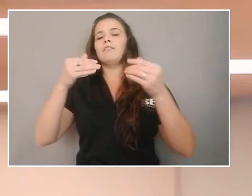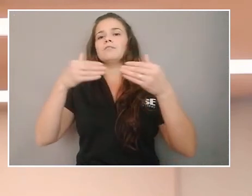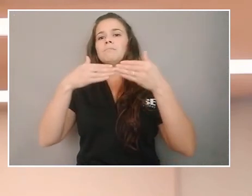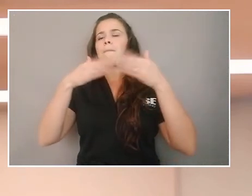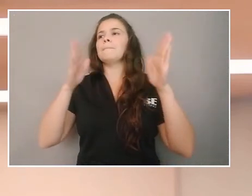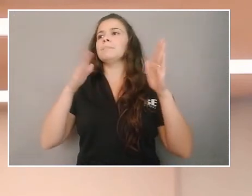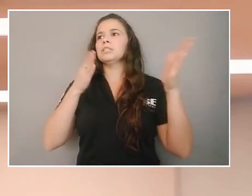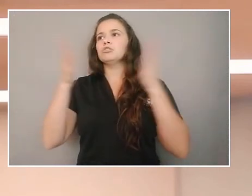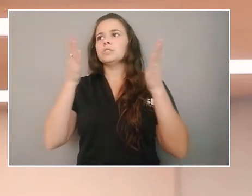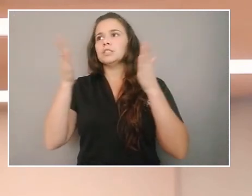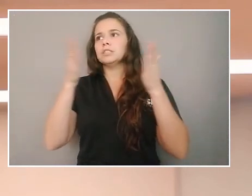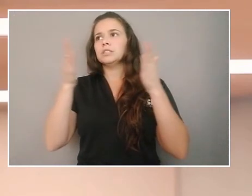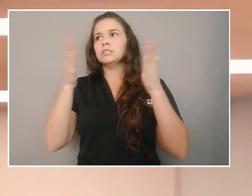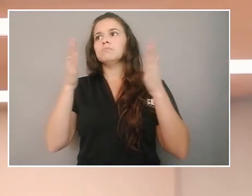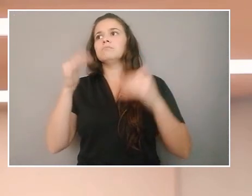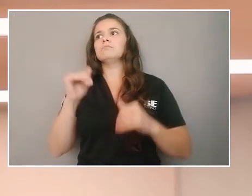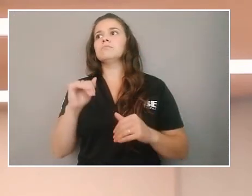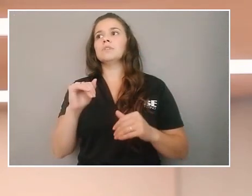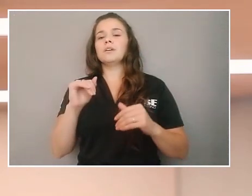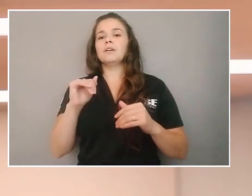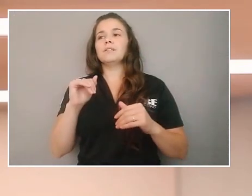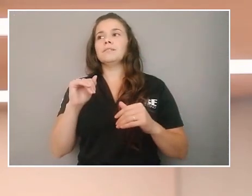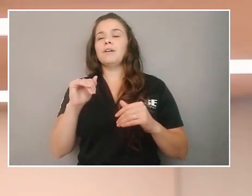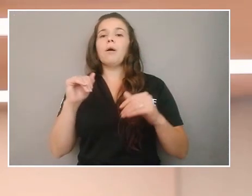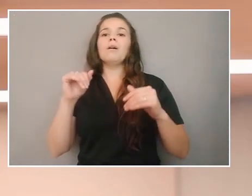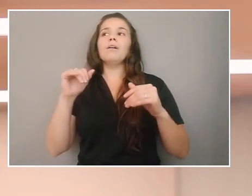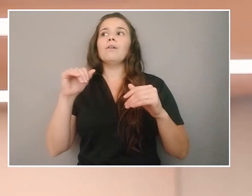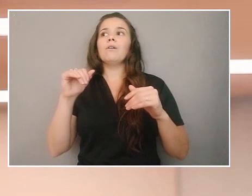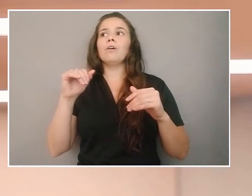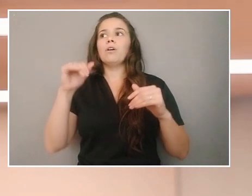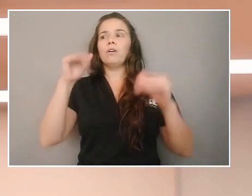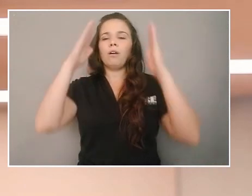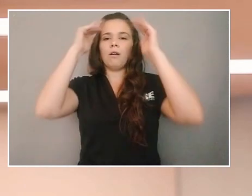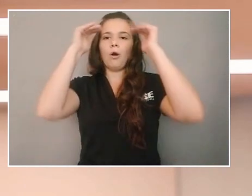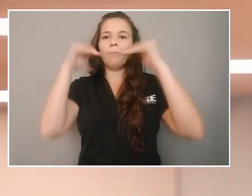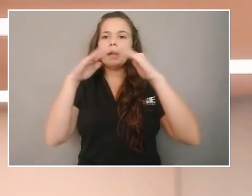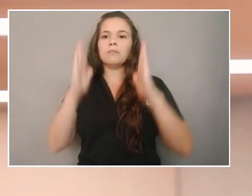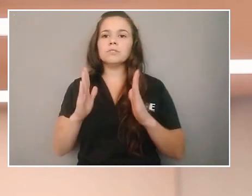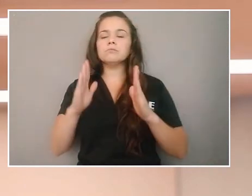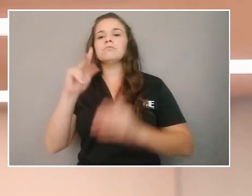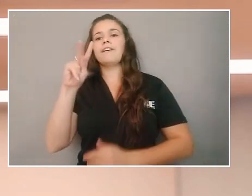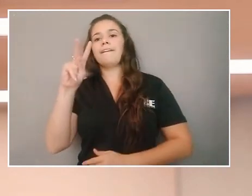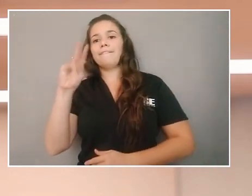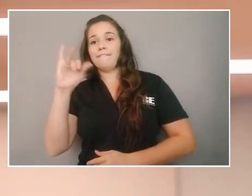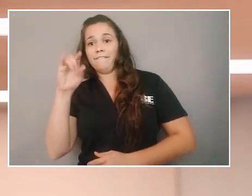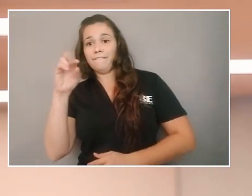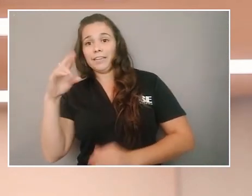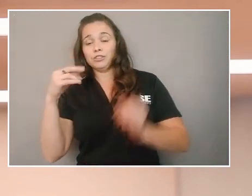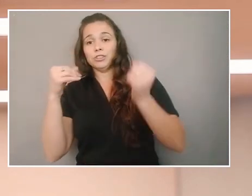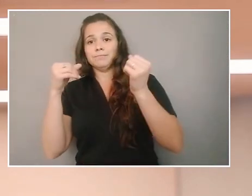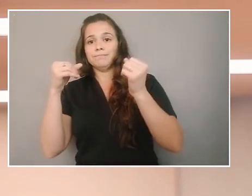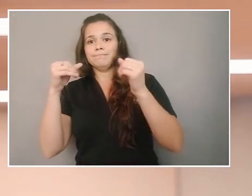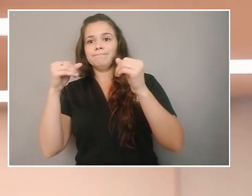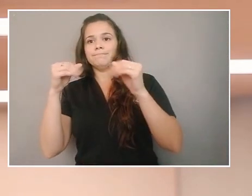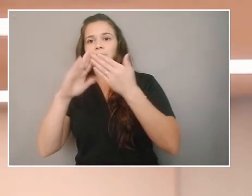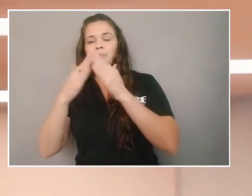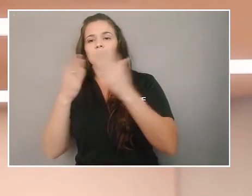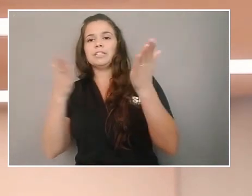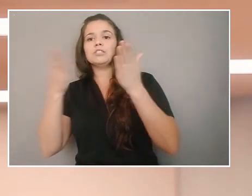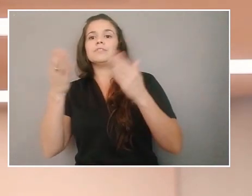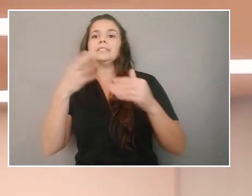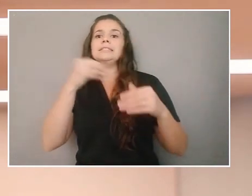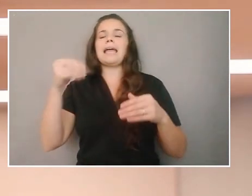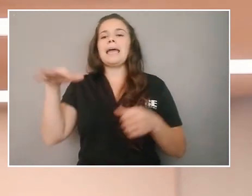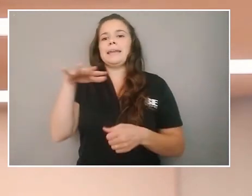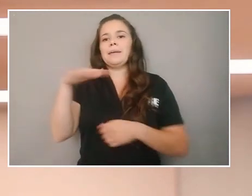Housing, Victor Community Support Services, and neighborhood clinics. The